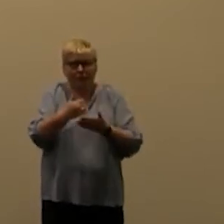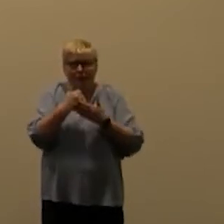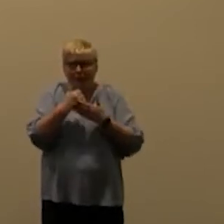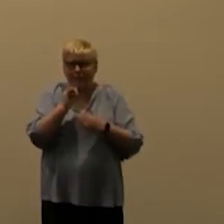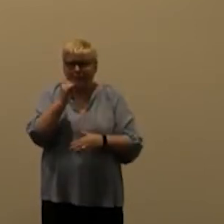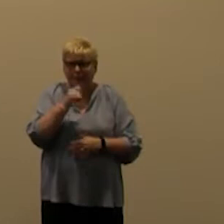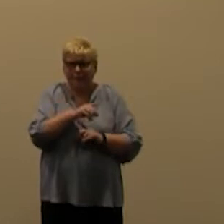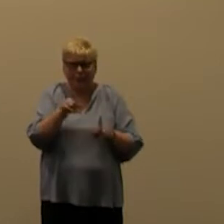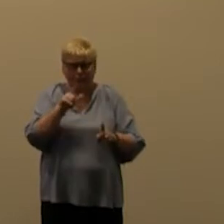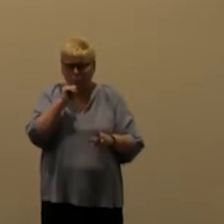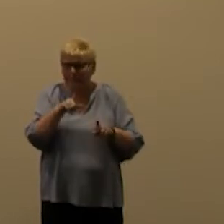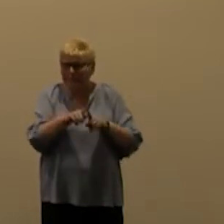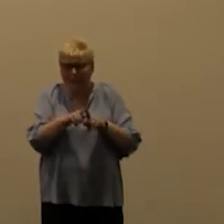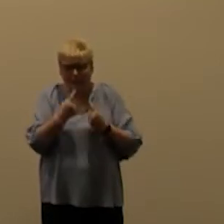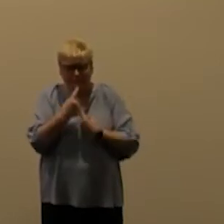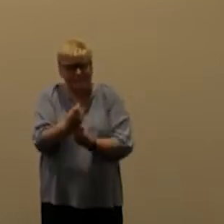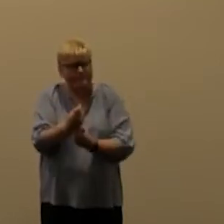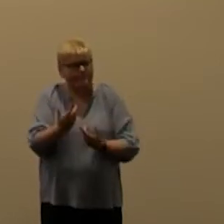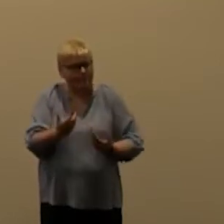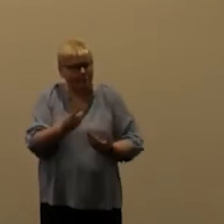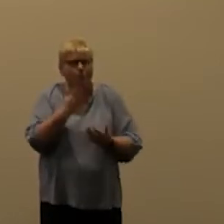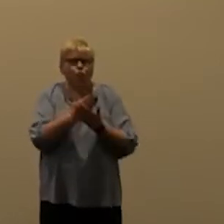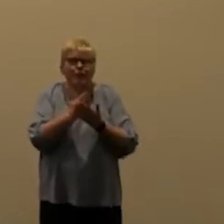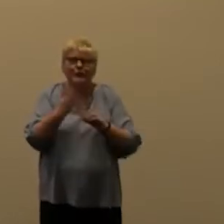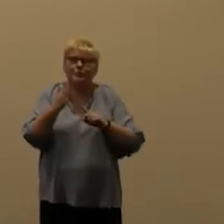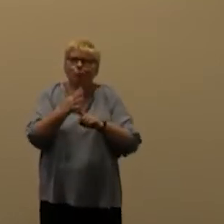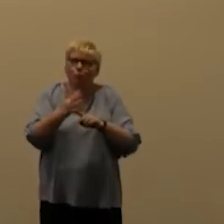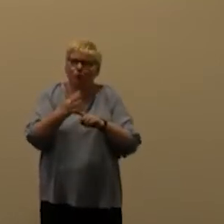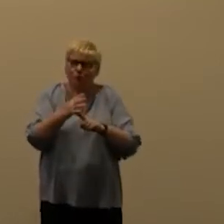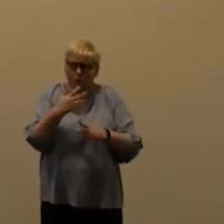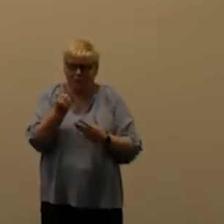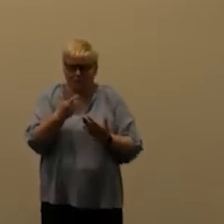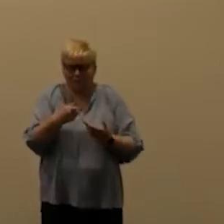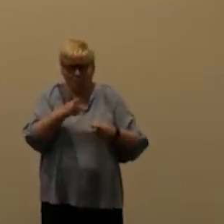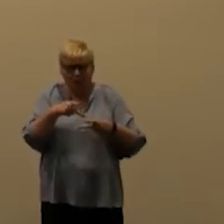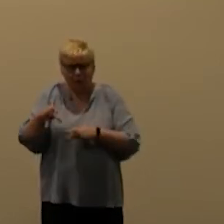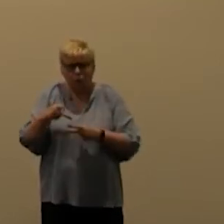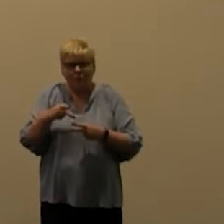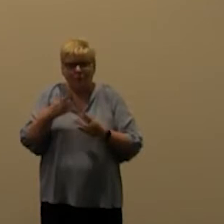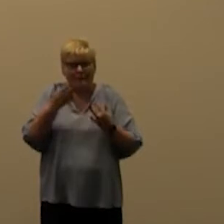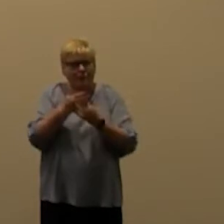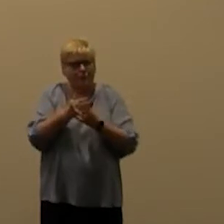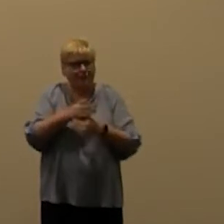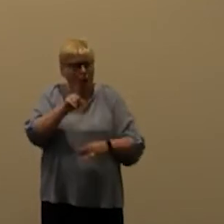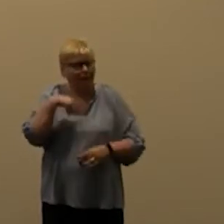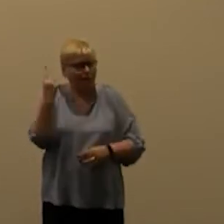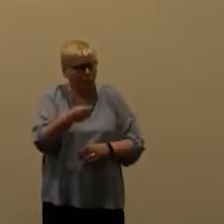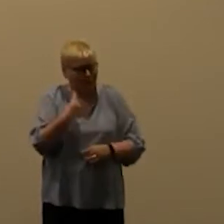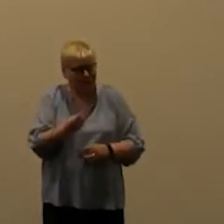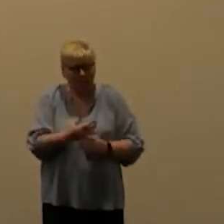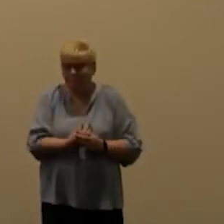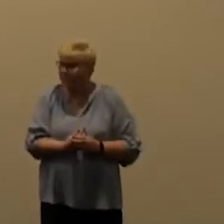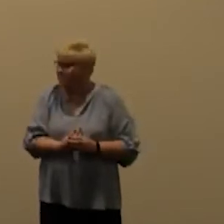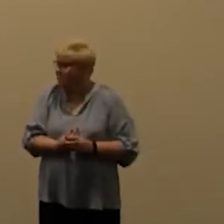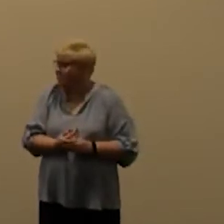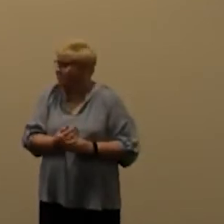to you as it does to someone else, and it is really important that we create those routes, make help available and accessible for everybody.